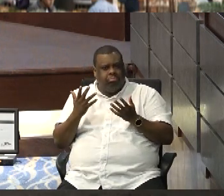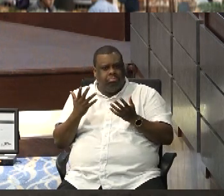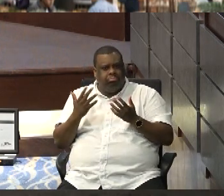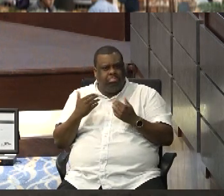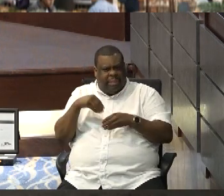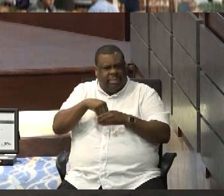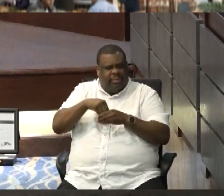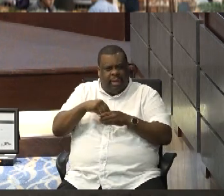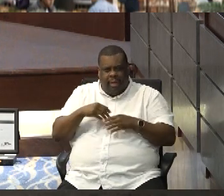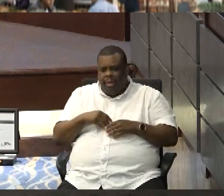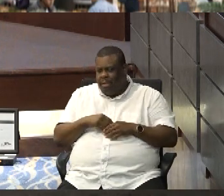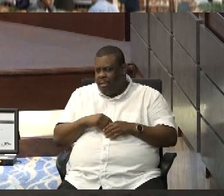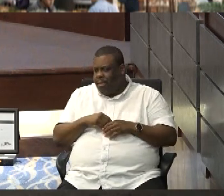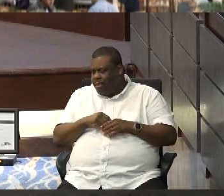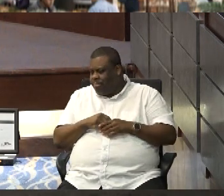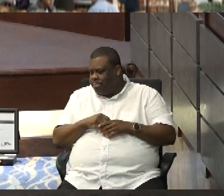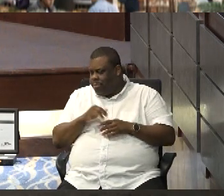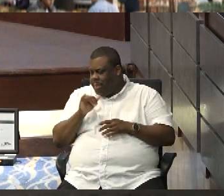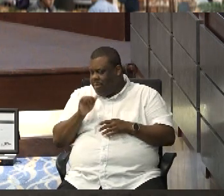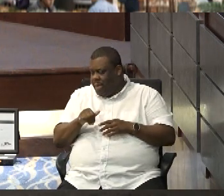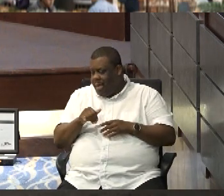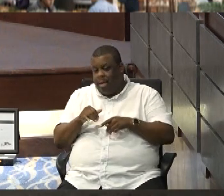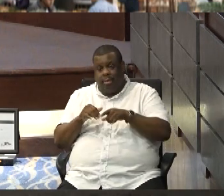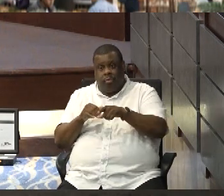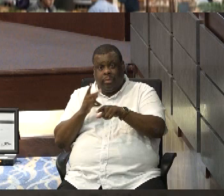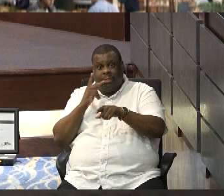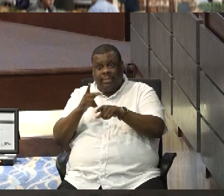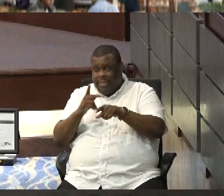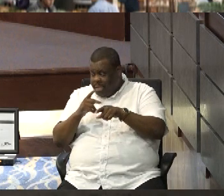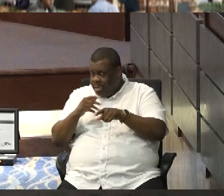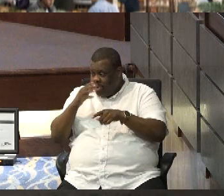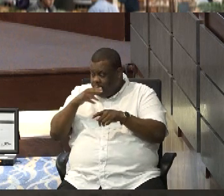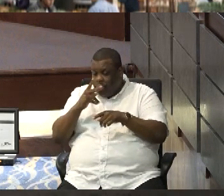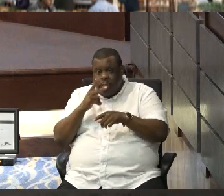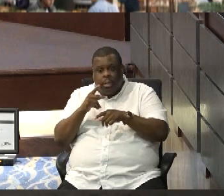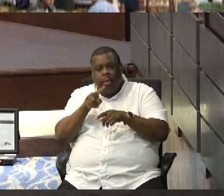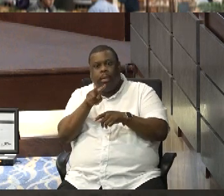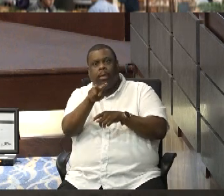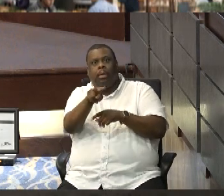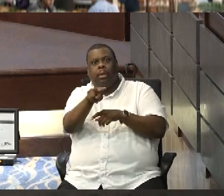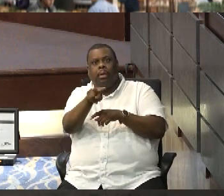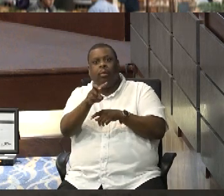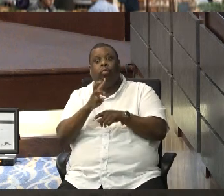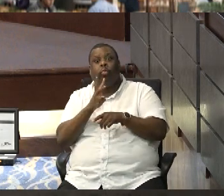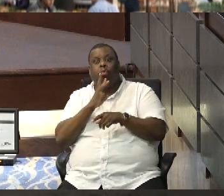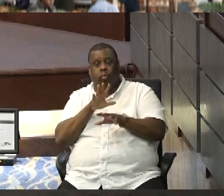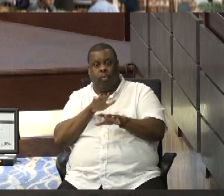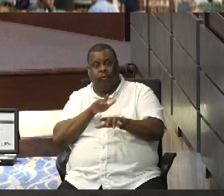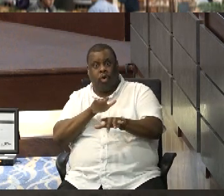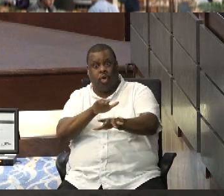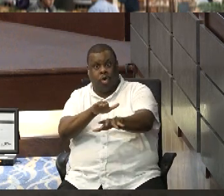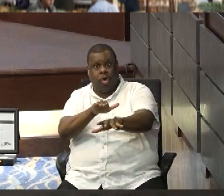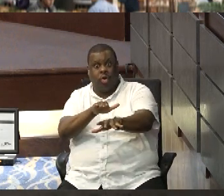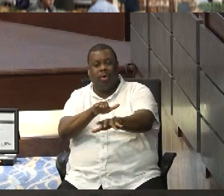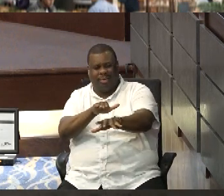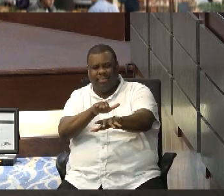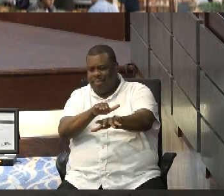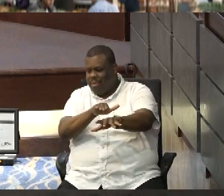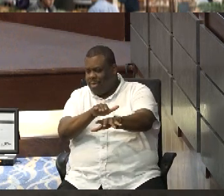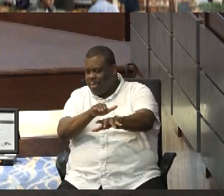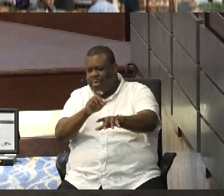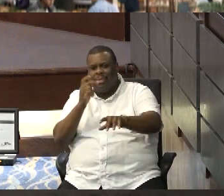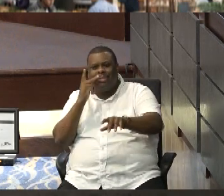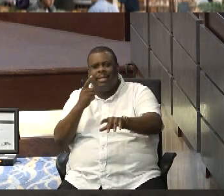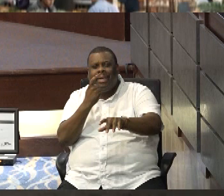then the Brazos. So here you're looking towards the river through a kind of window that looks out to what we used to